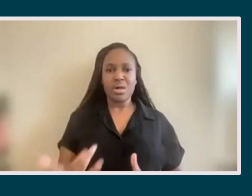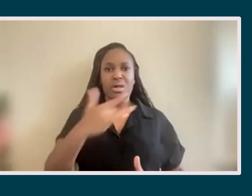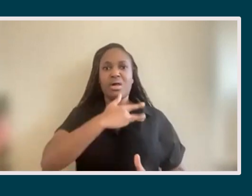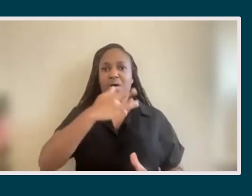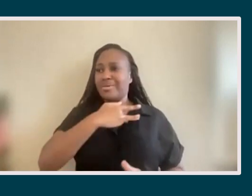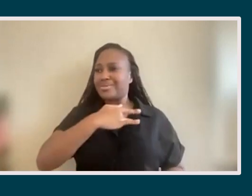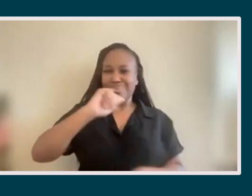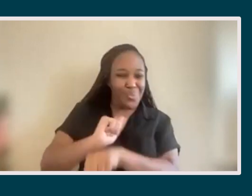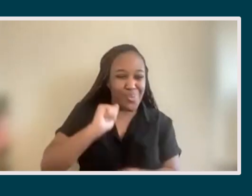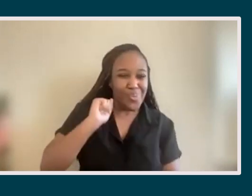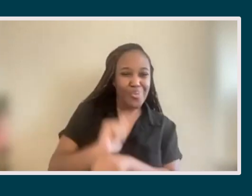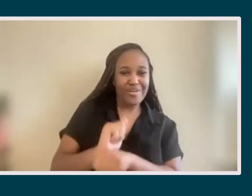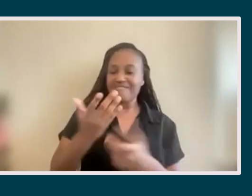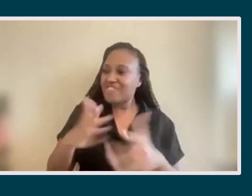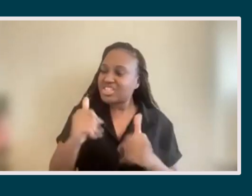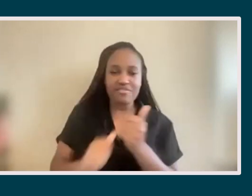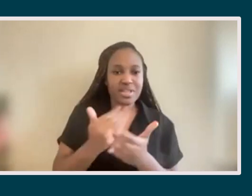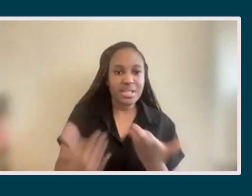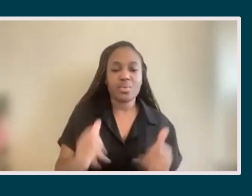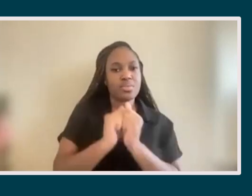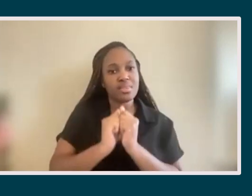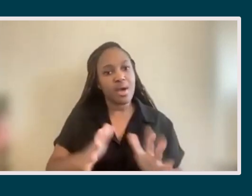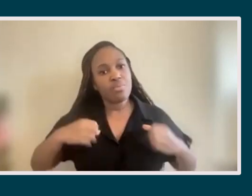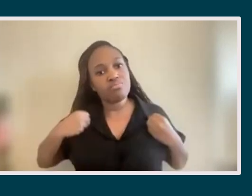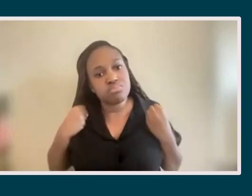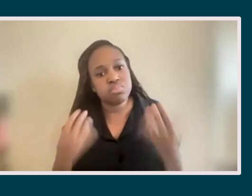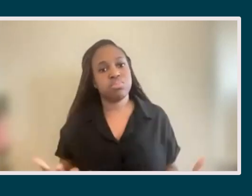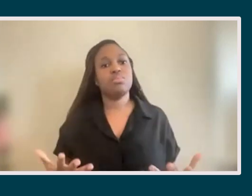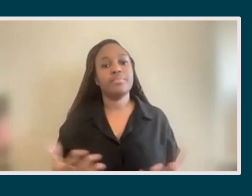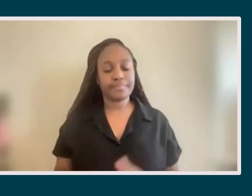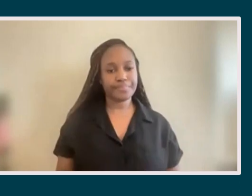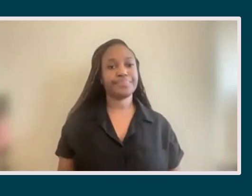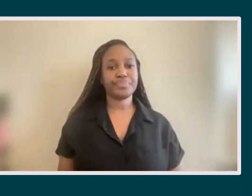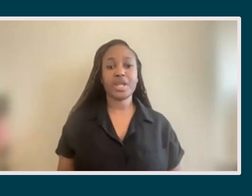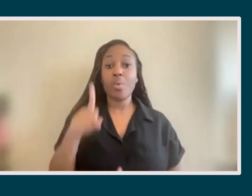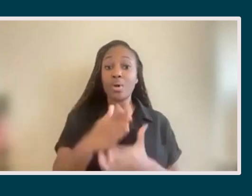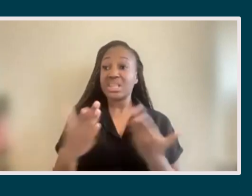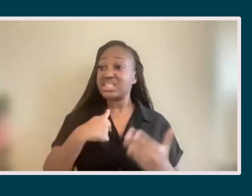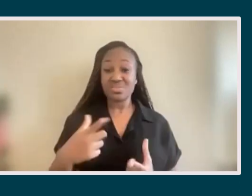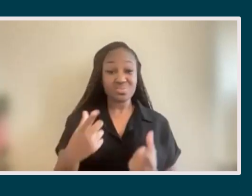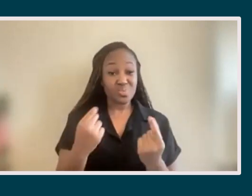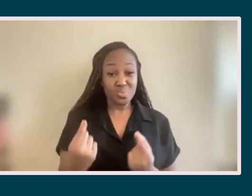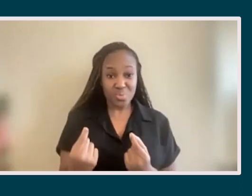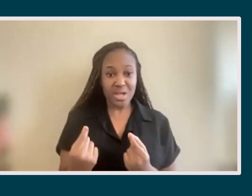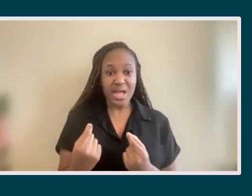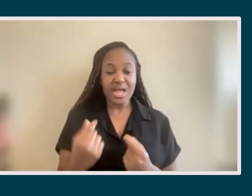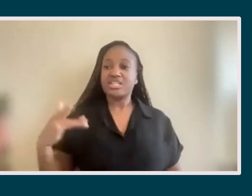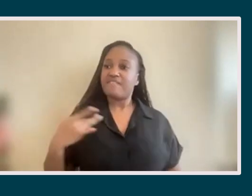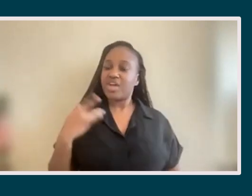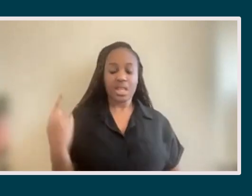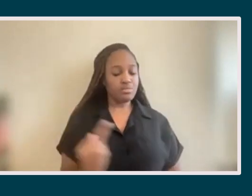breaking down. One of those is, like I was just mentioning, unlearning individualism.